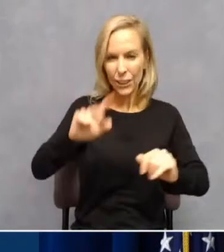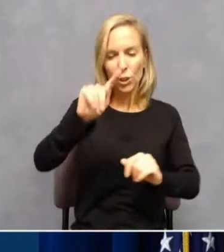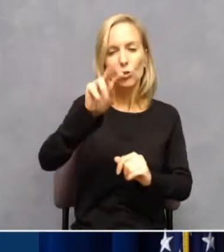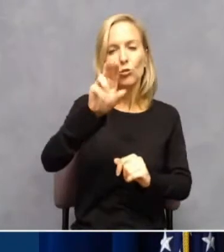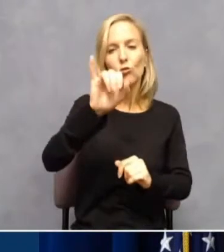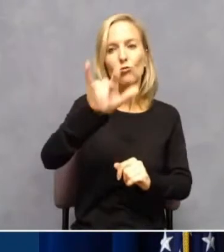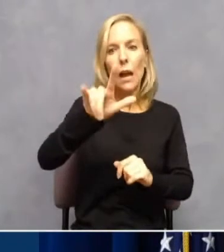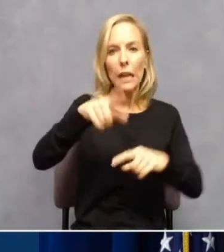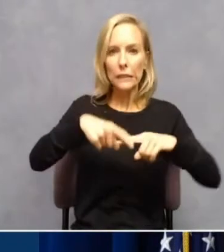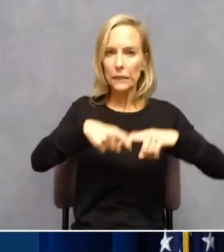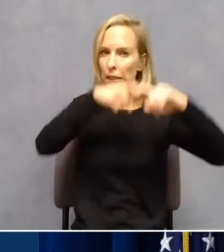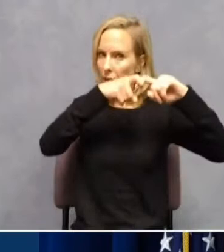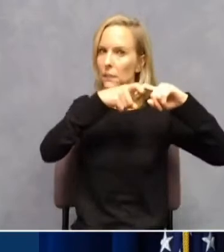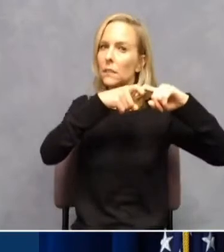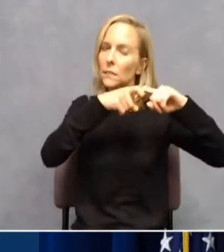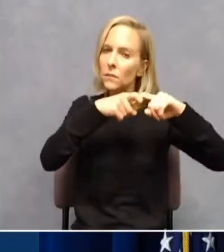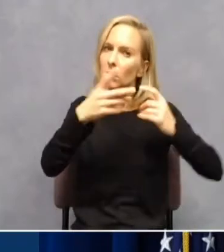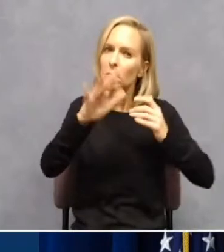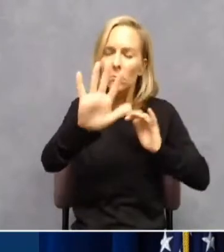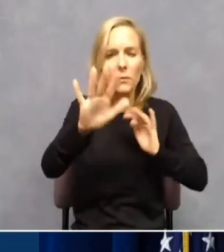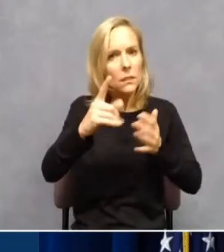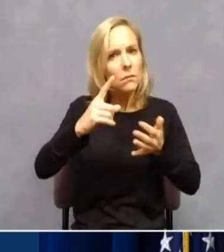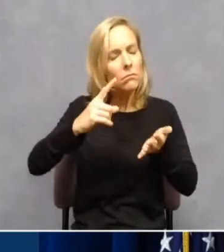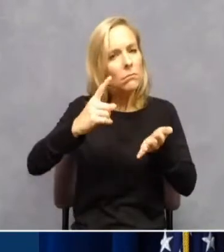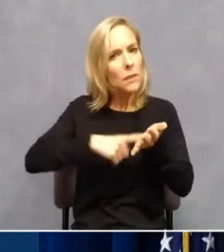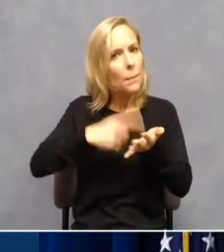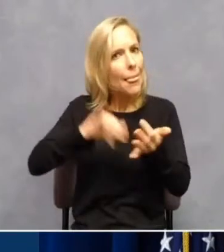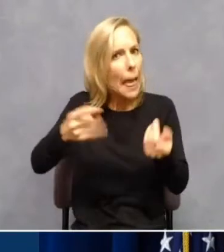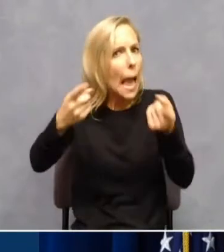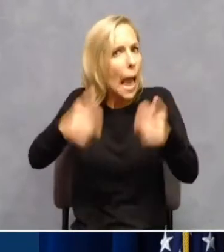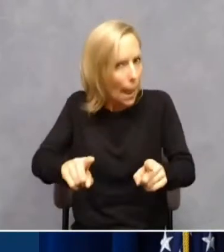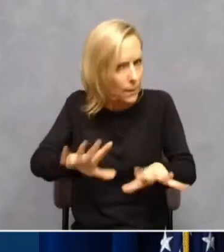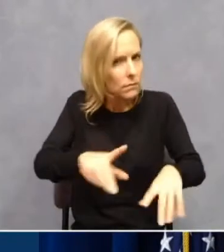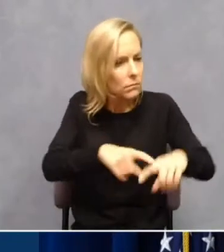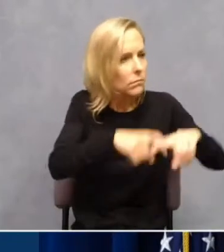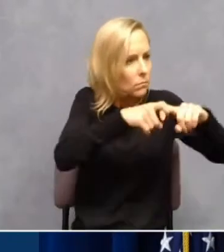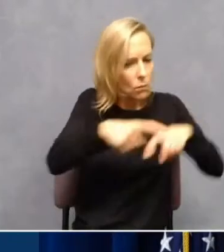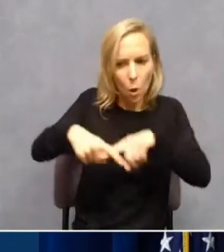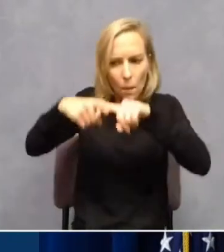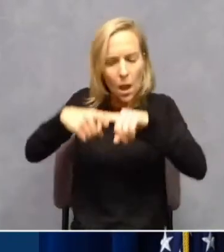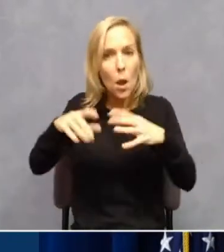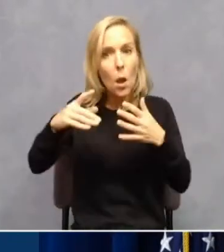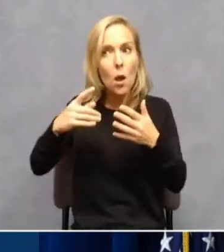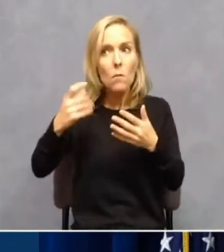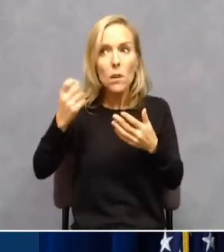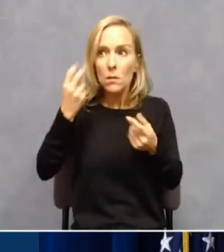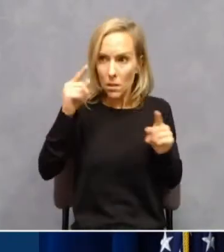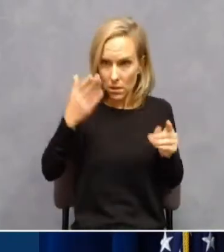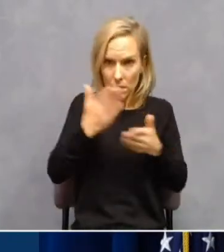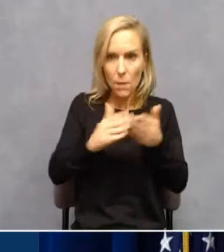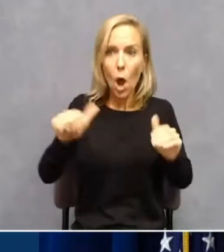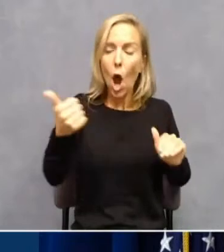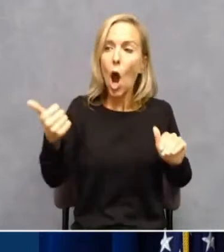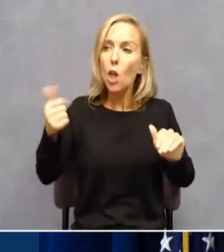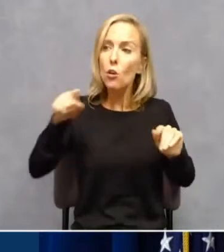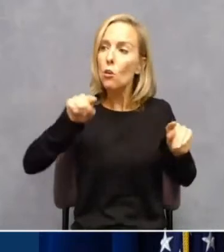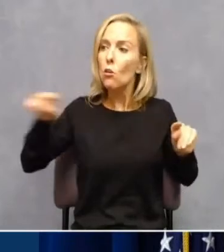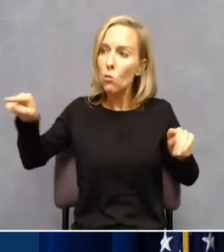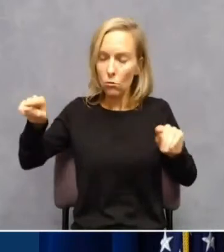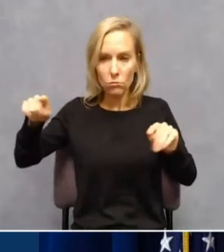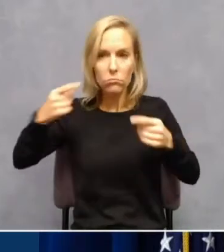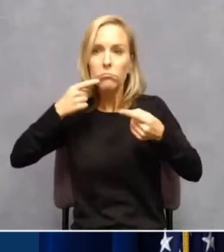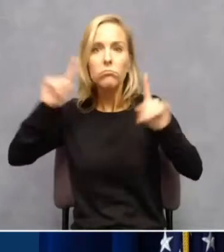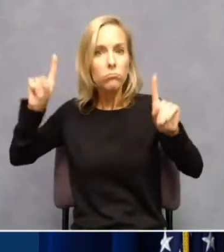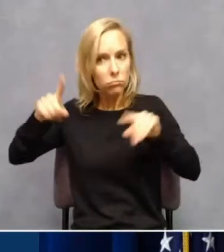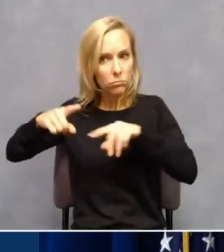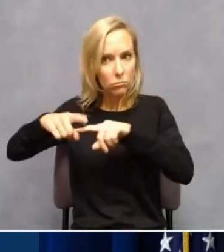because that happens and paused, and there have been effective vaccines that have had to go through that same pause. And then we